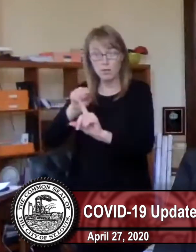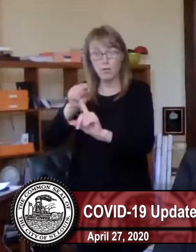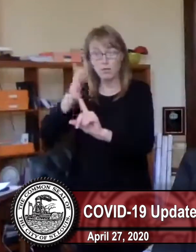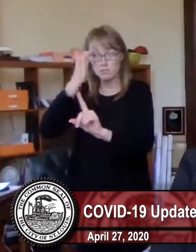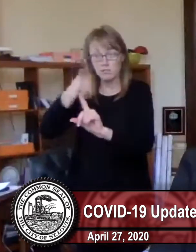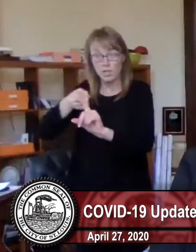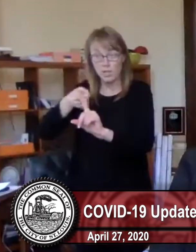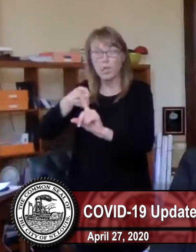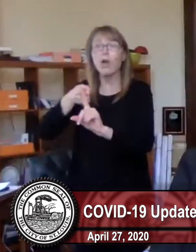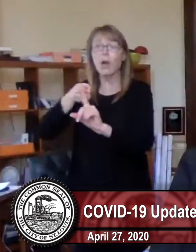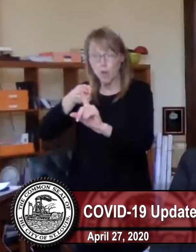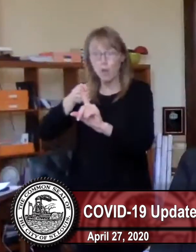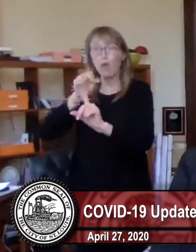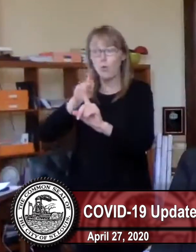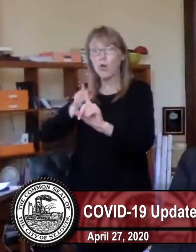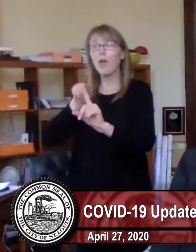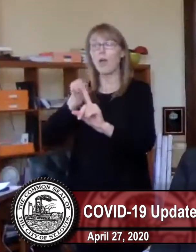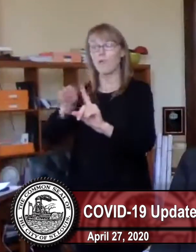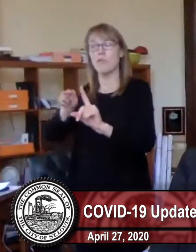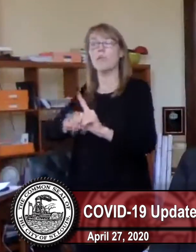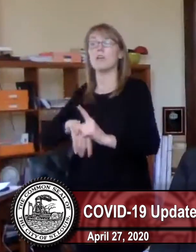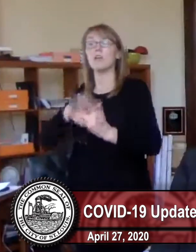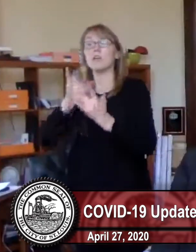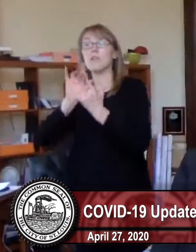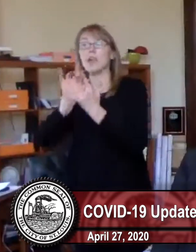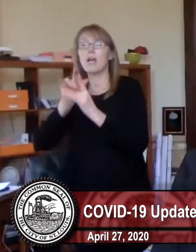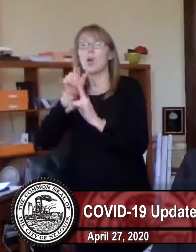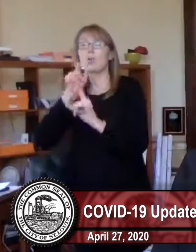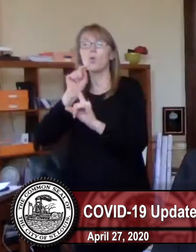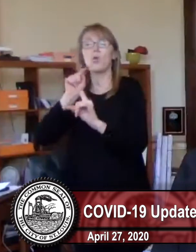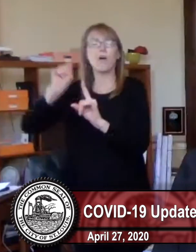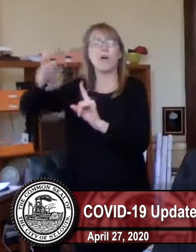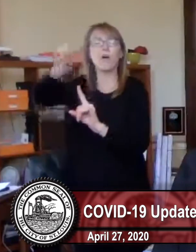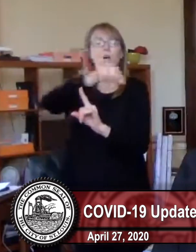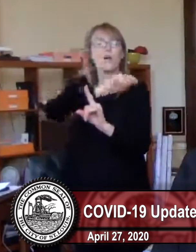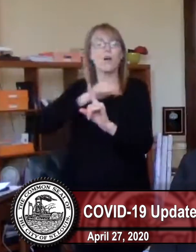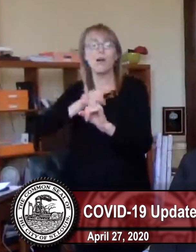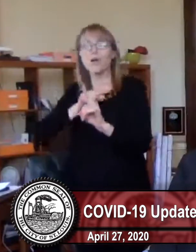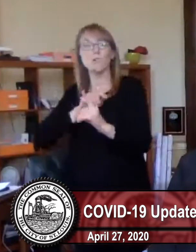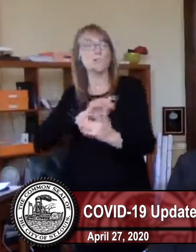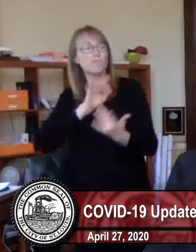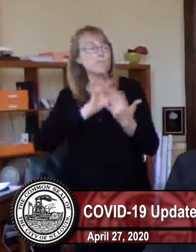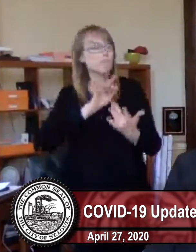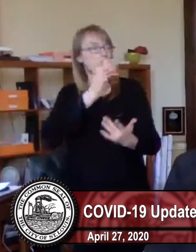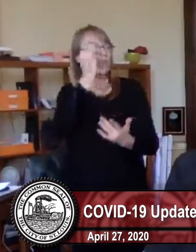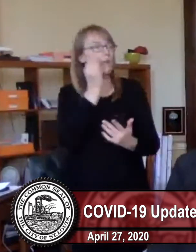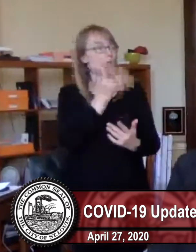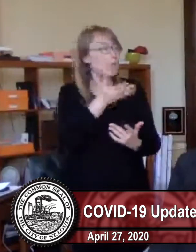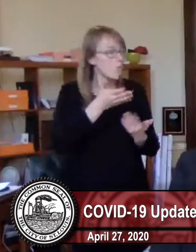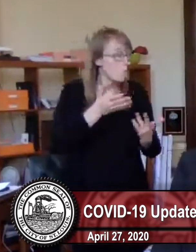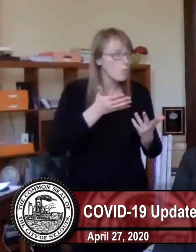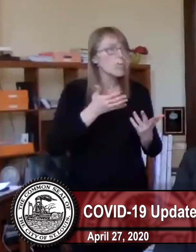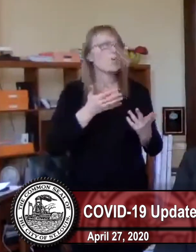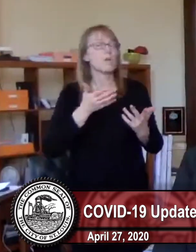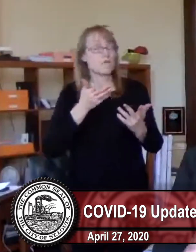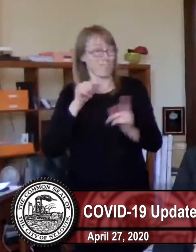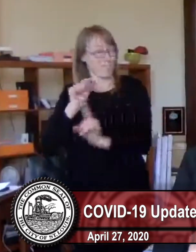contacts have been. They make contact with all of those people. They quarantine those people for 14 days or 14 days since the last